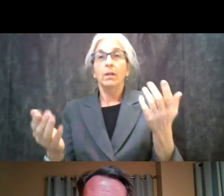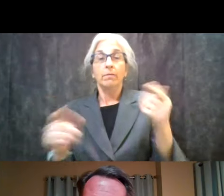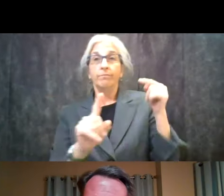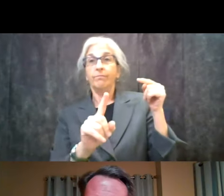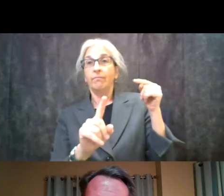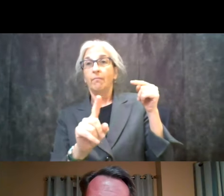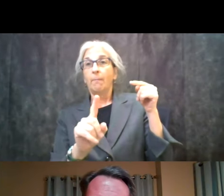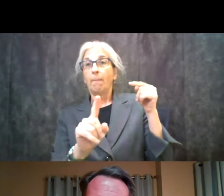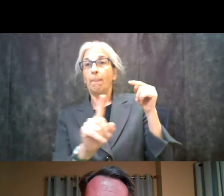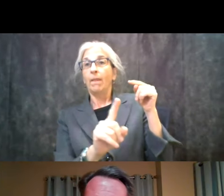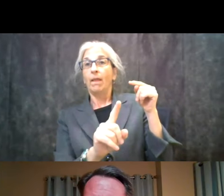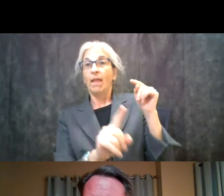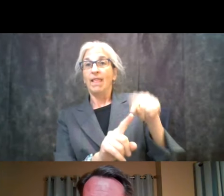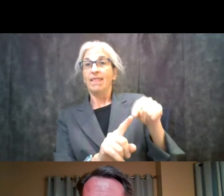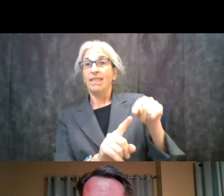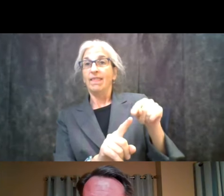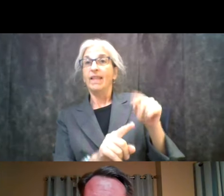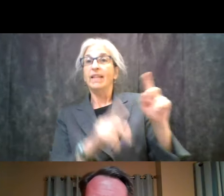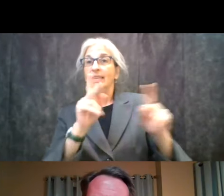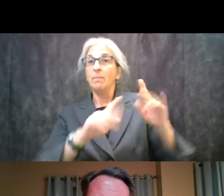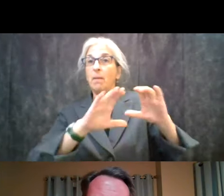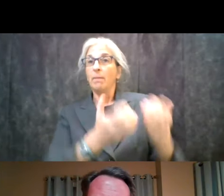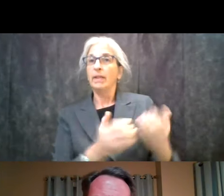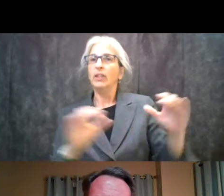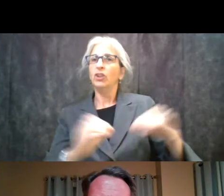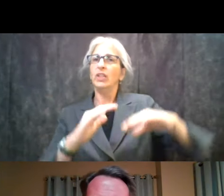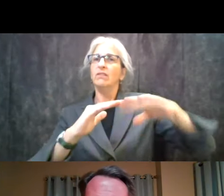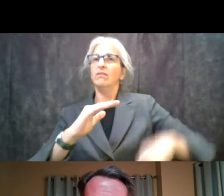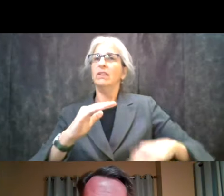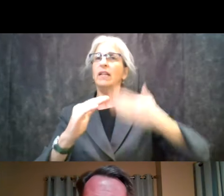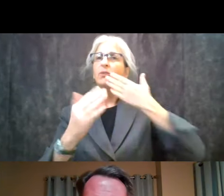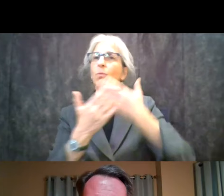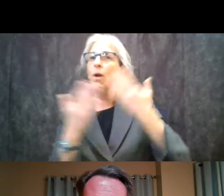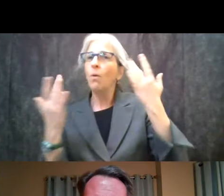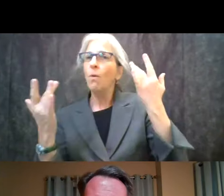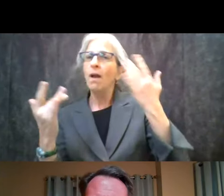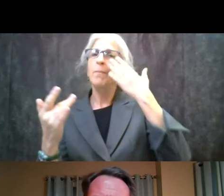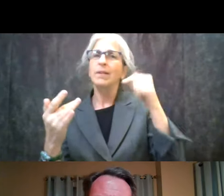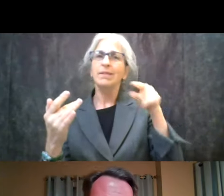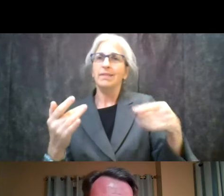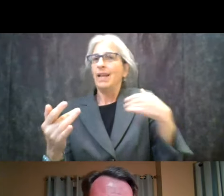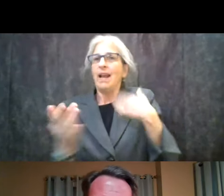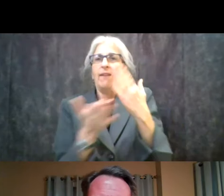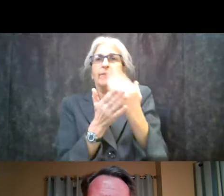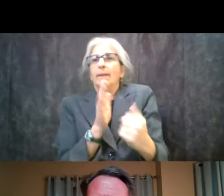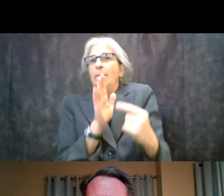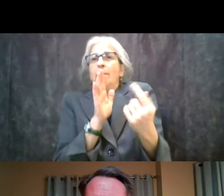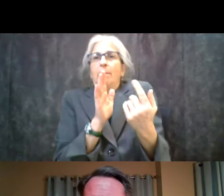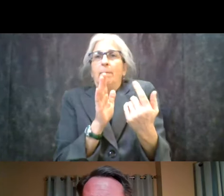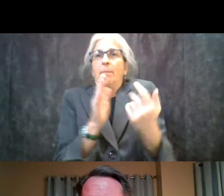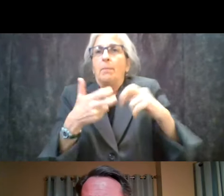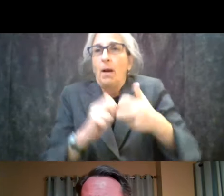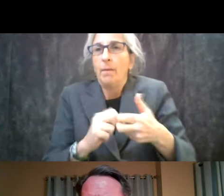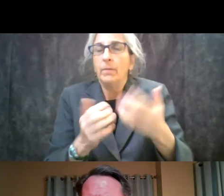population is the population that does less well is disadvantaged. So the NCI is very interested in cancer health disparities, what causes them. And